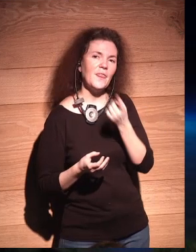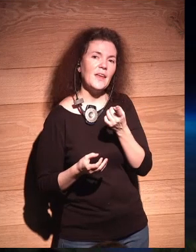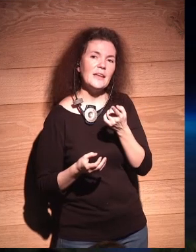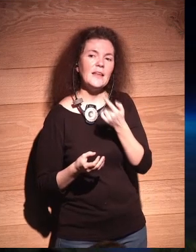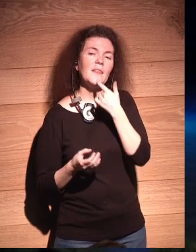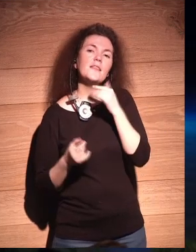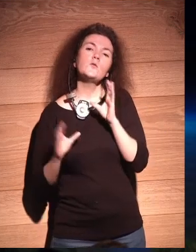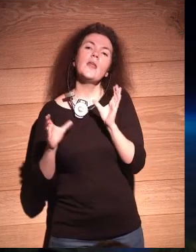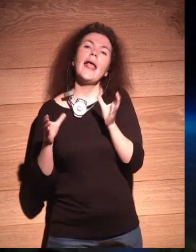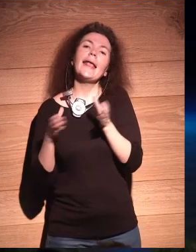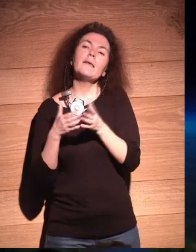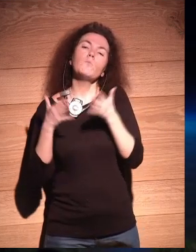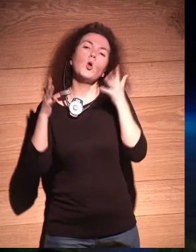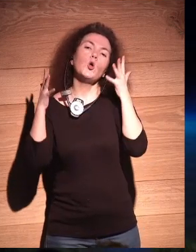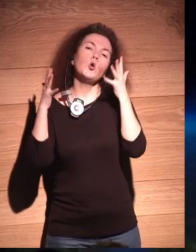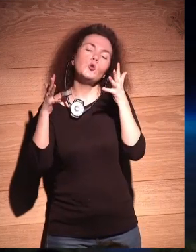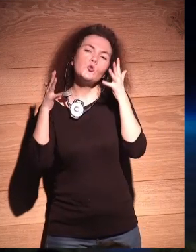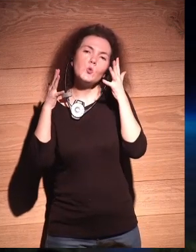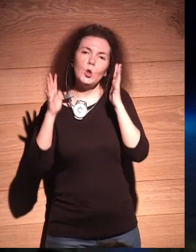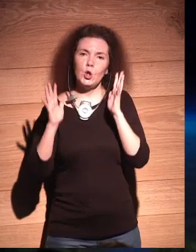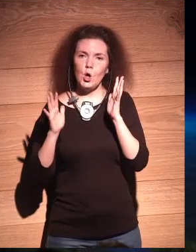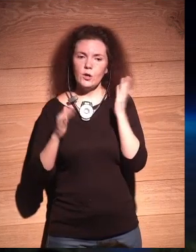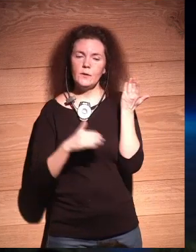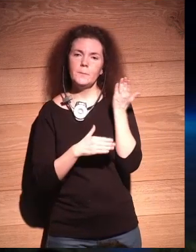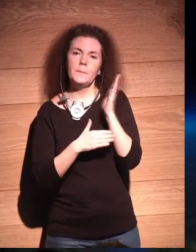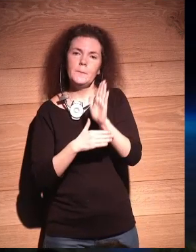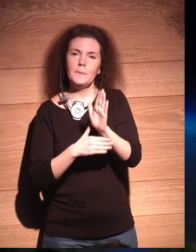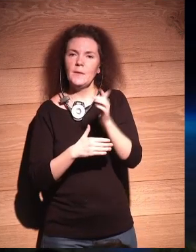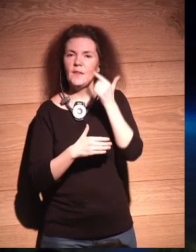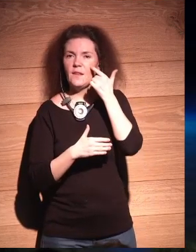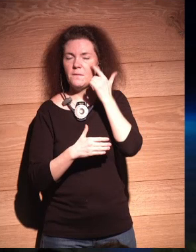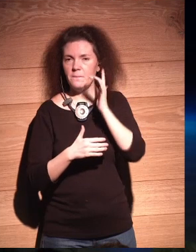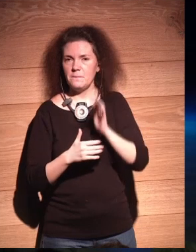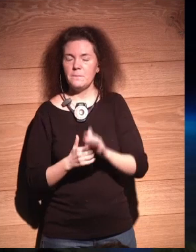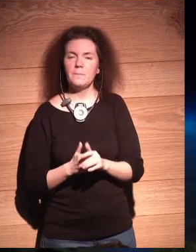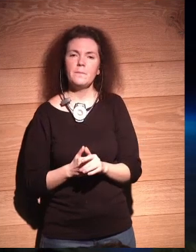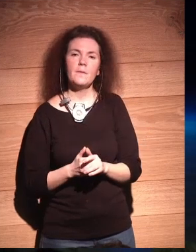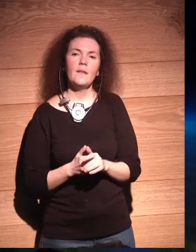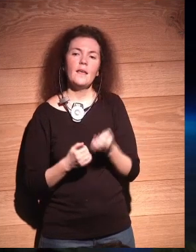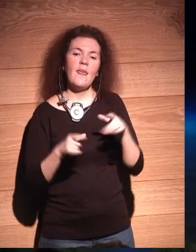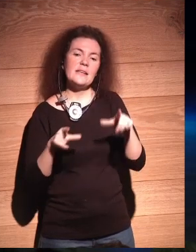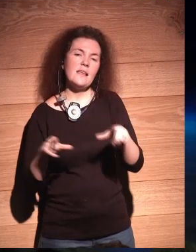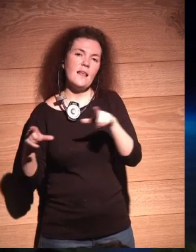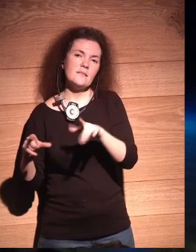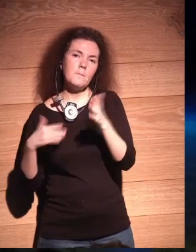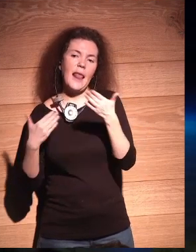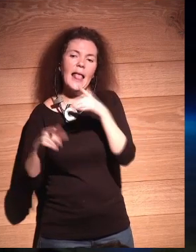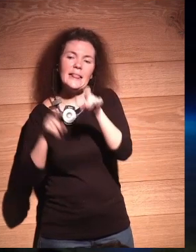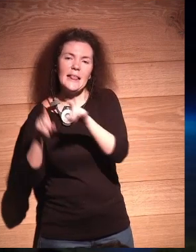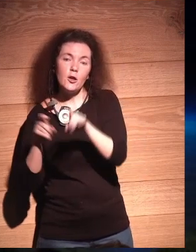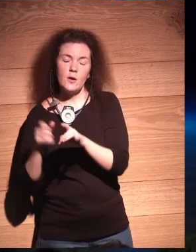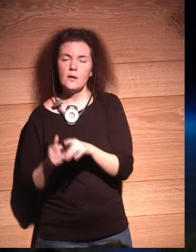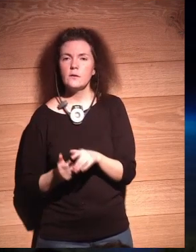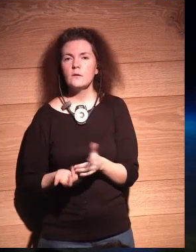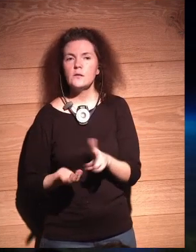was at each session. So it's language, it's stories, it's the way you kind of tell